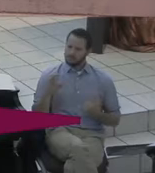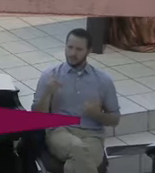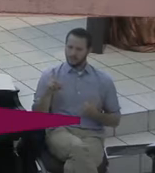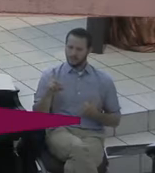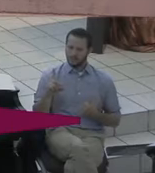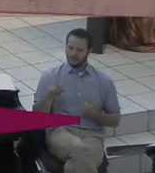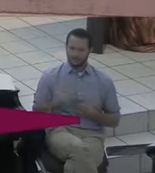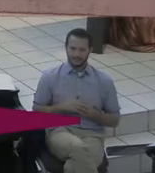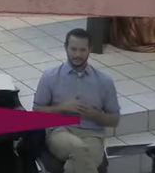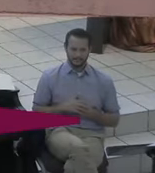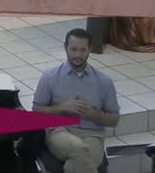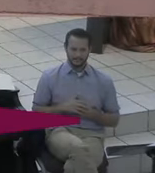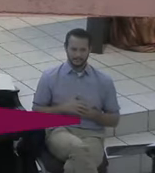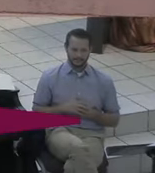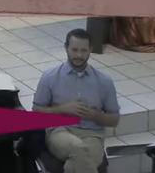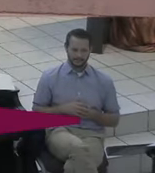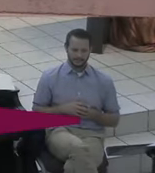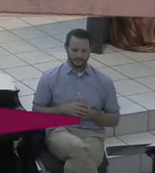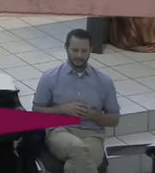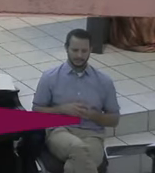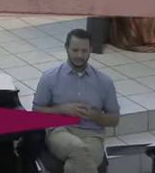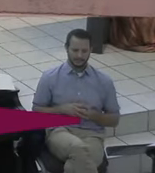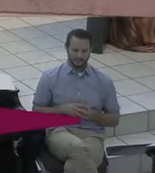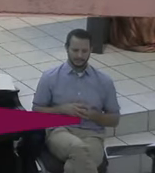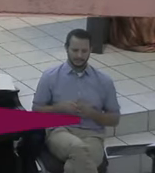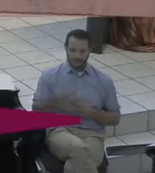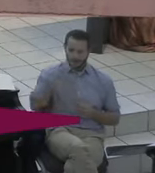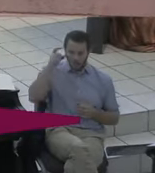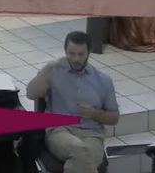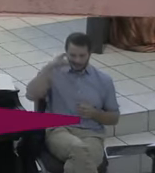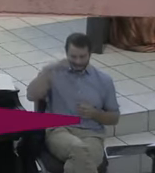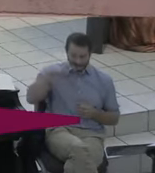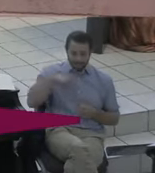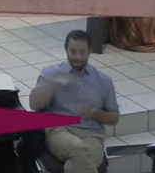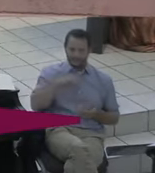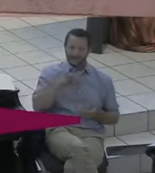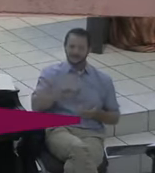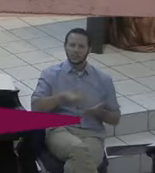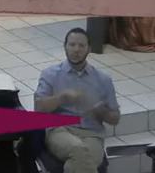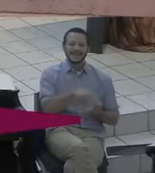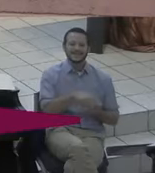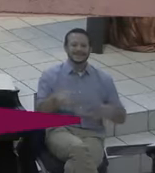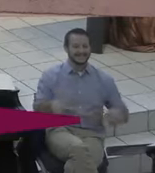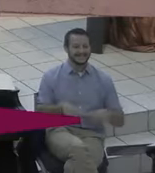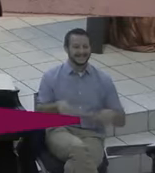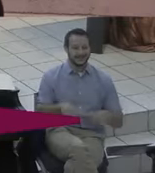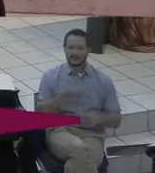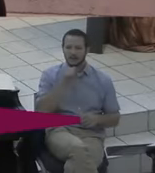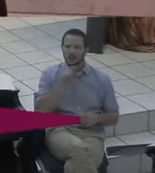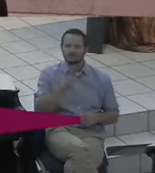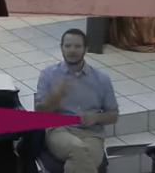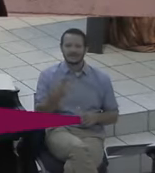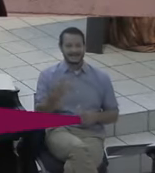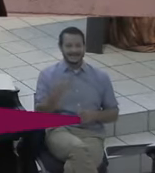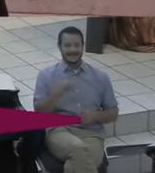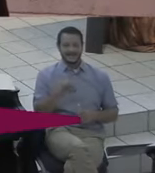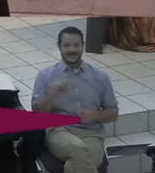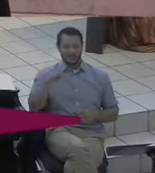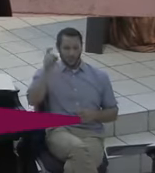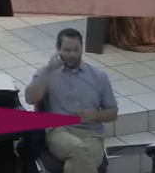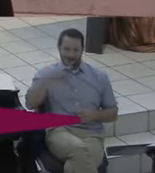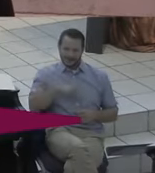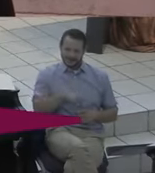Wisdom is not only who he was, it is what he did. Wisdom without